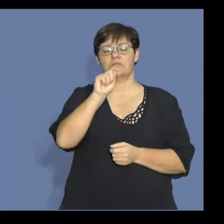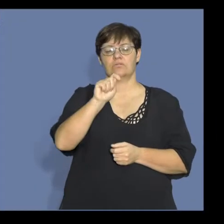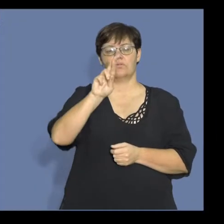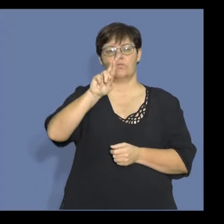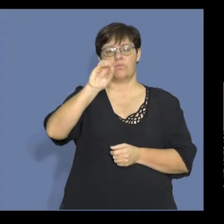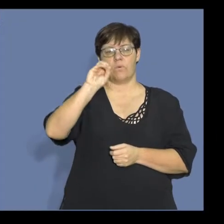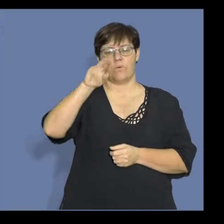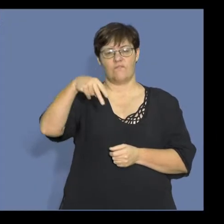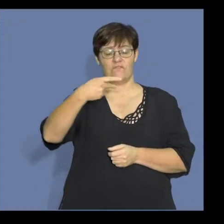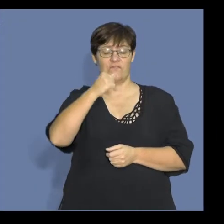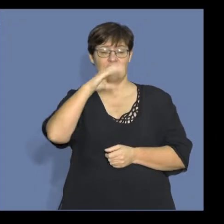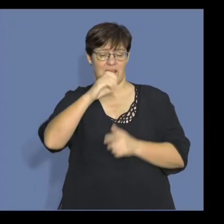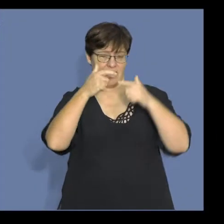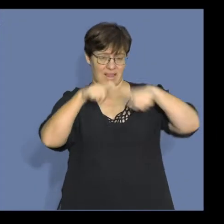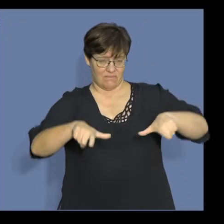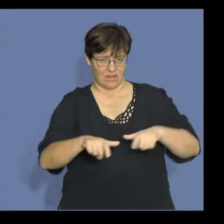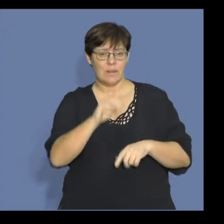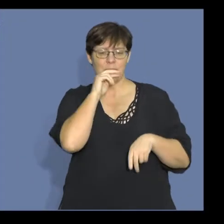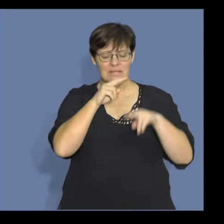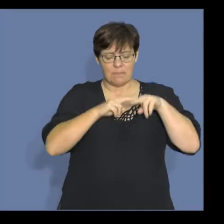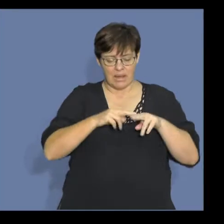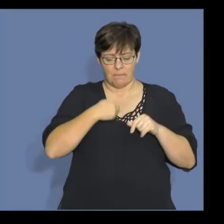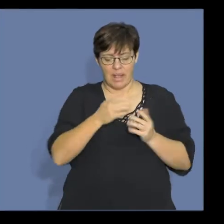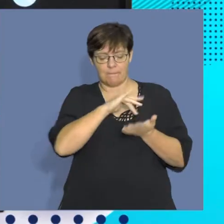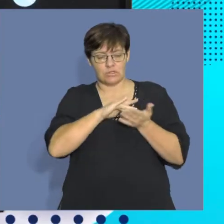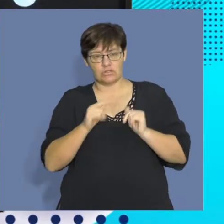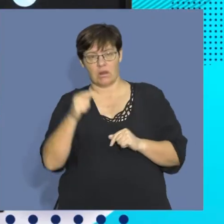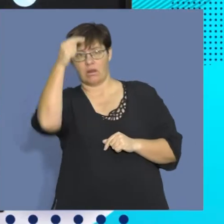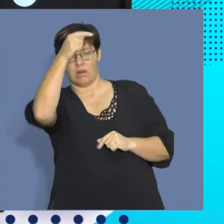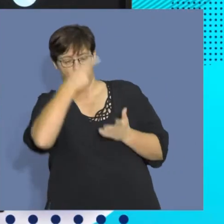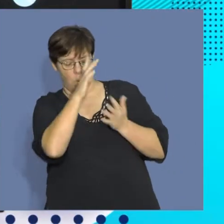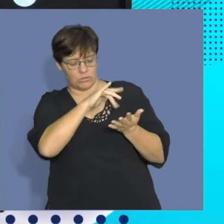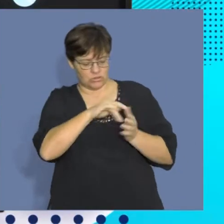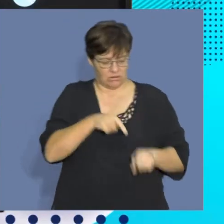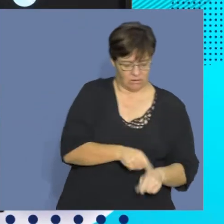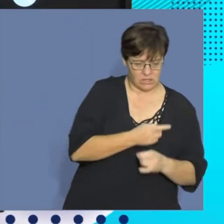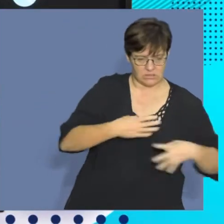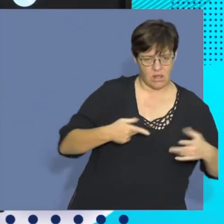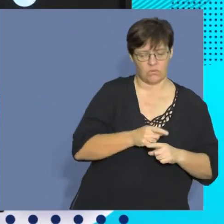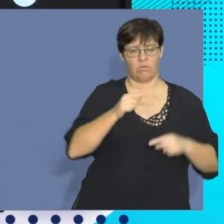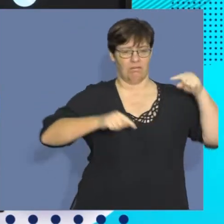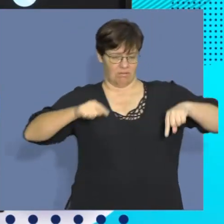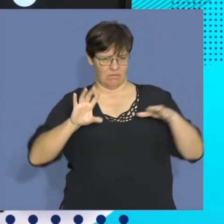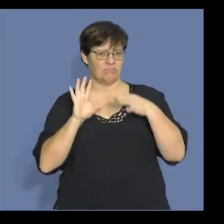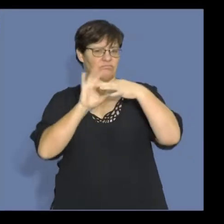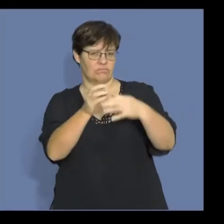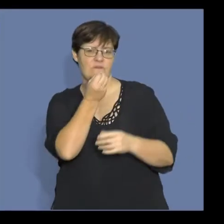trophic levels, which again refers to the position of organisms in relation to producers in the food chain.